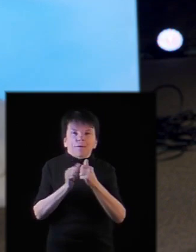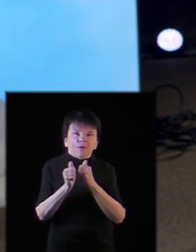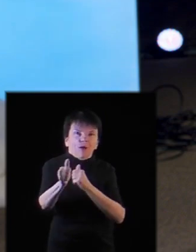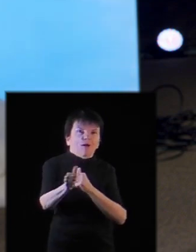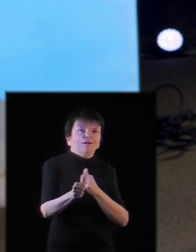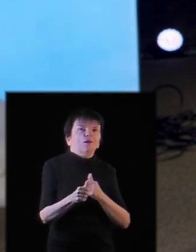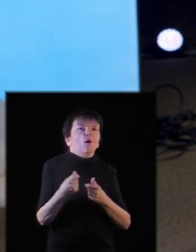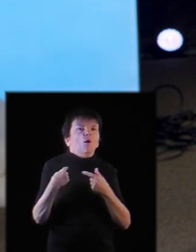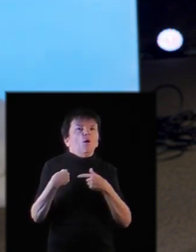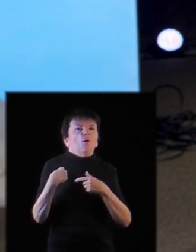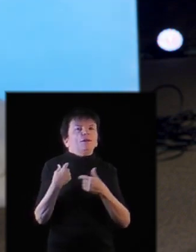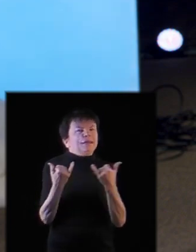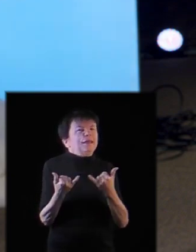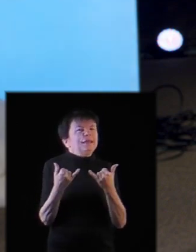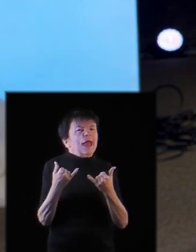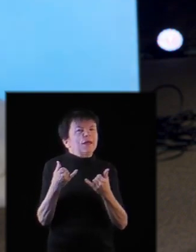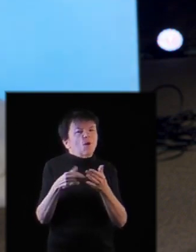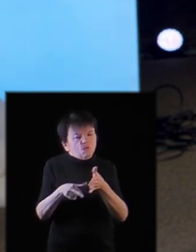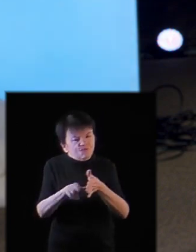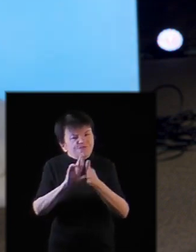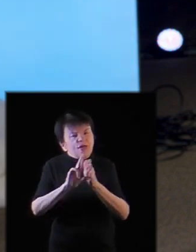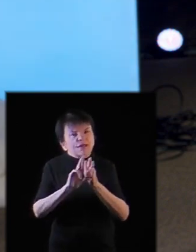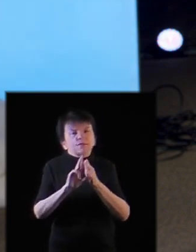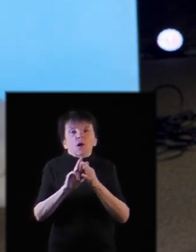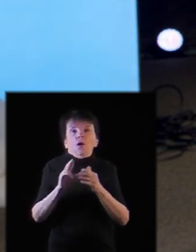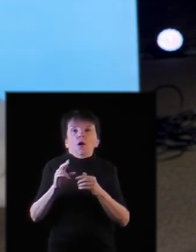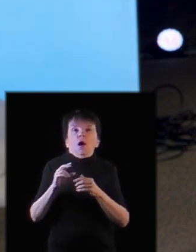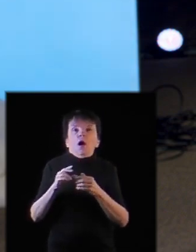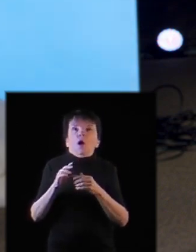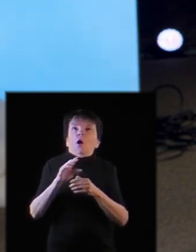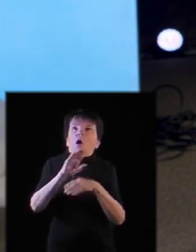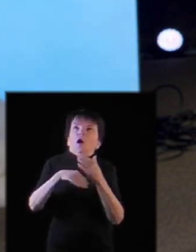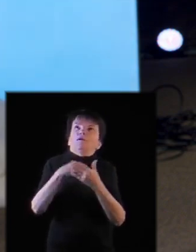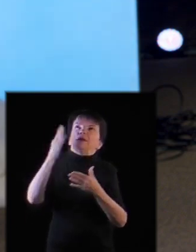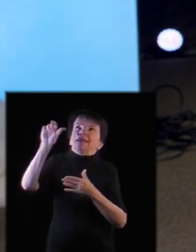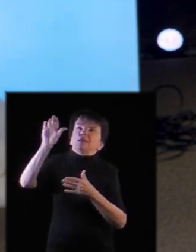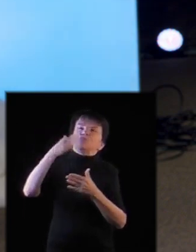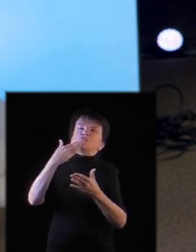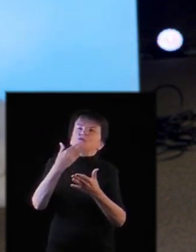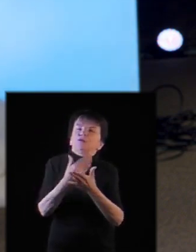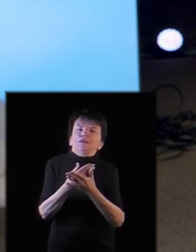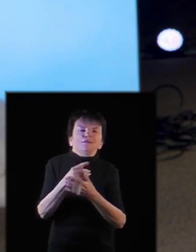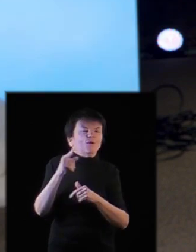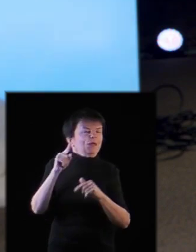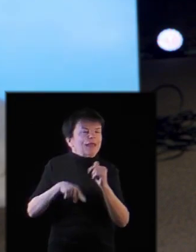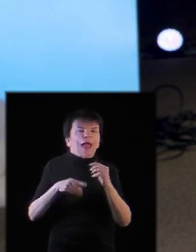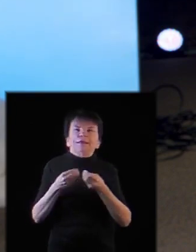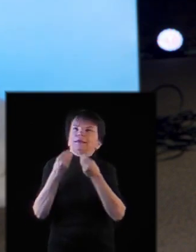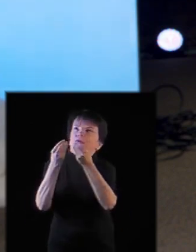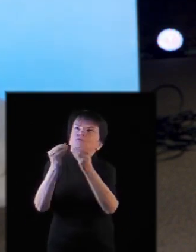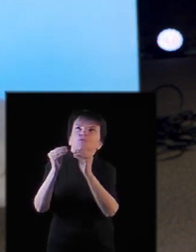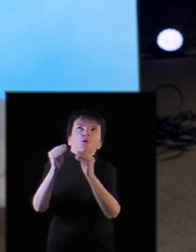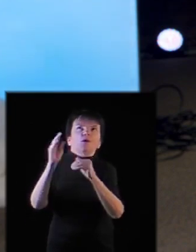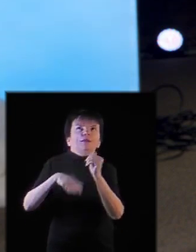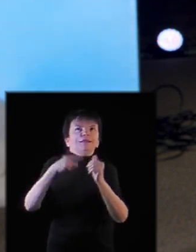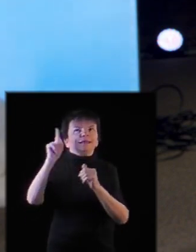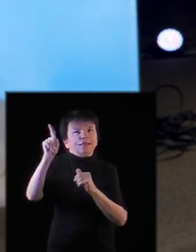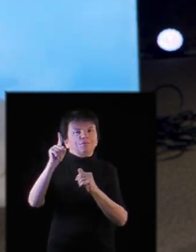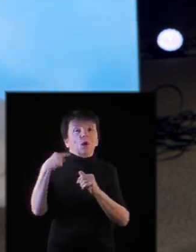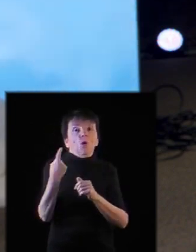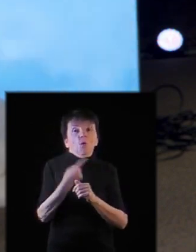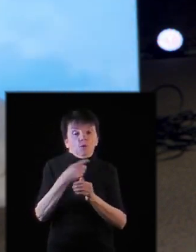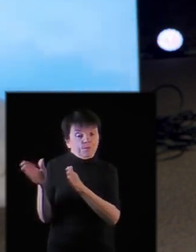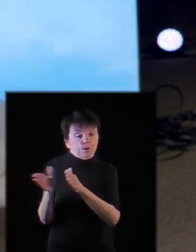want to remind you that we can never outgive God. And as we prepare our hearts to give unto the Lord in our tithe and